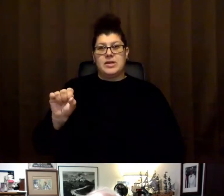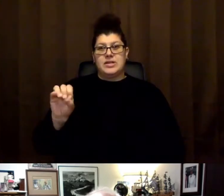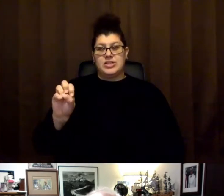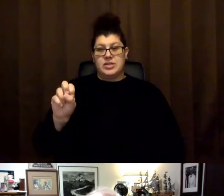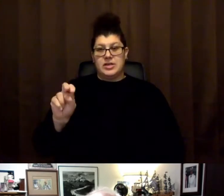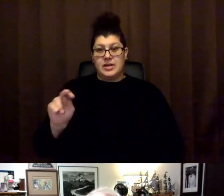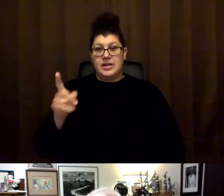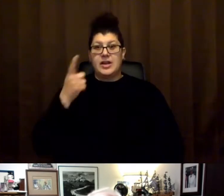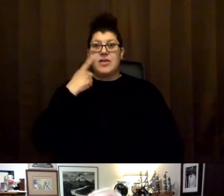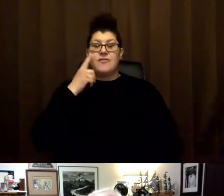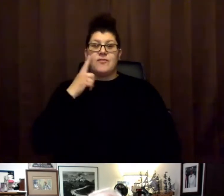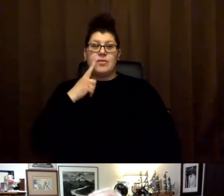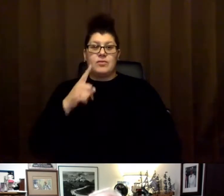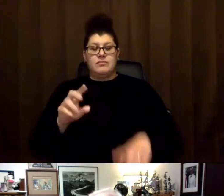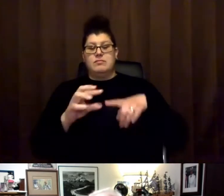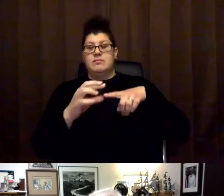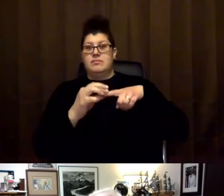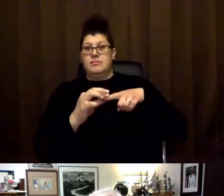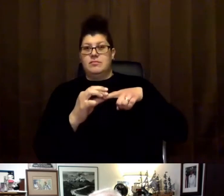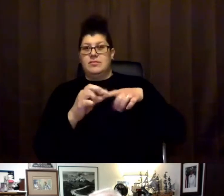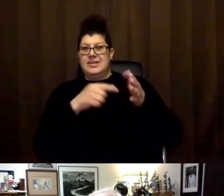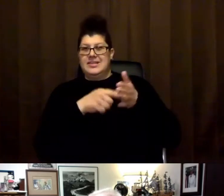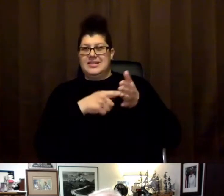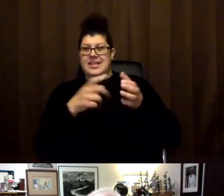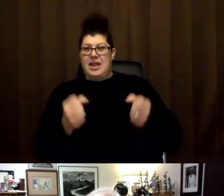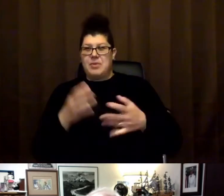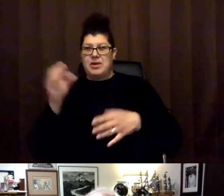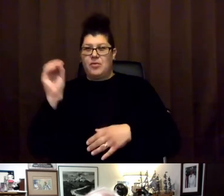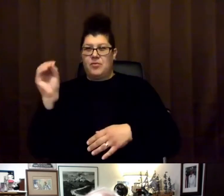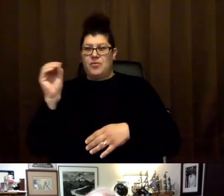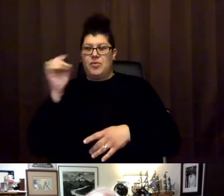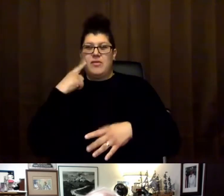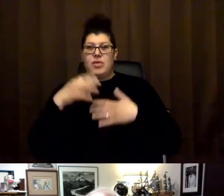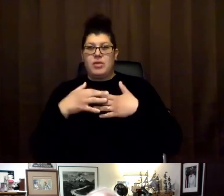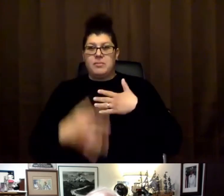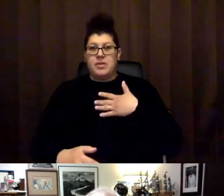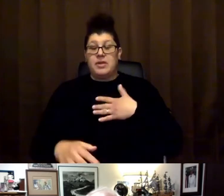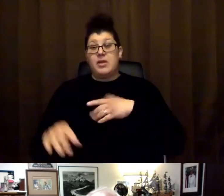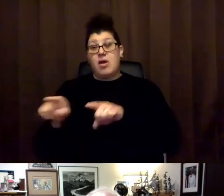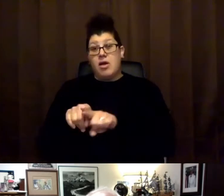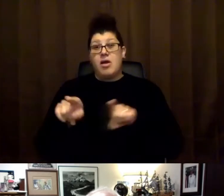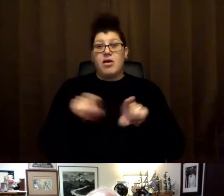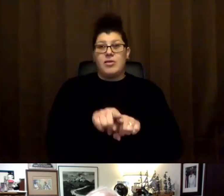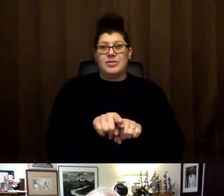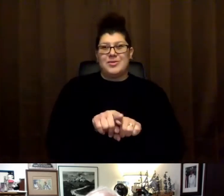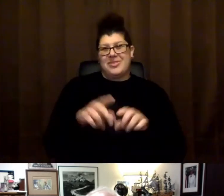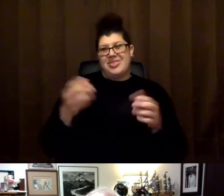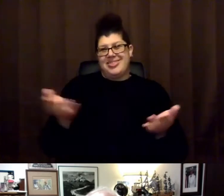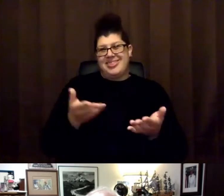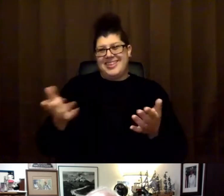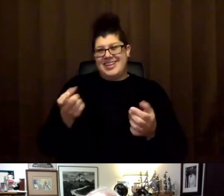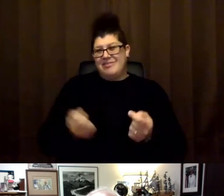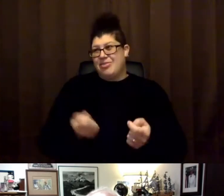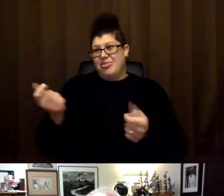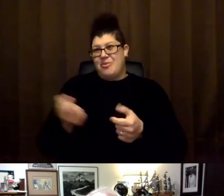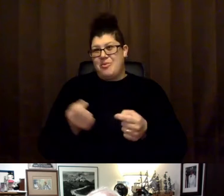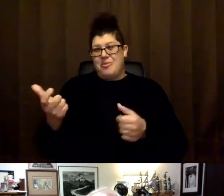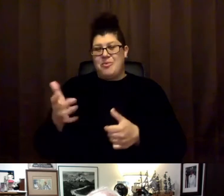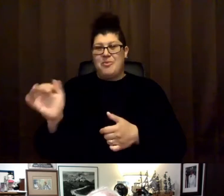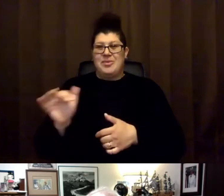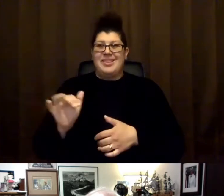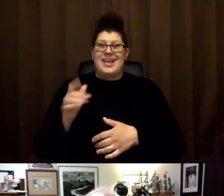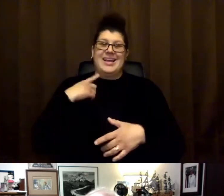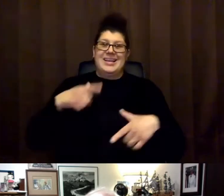pulse oximeters, and then disposable supplies like incontinence,